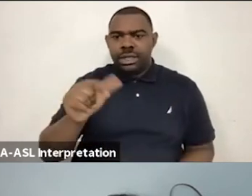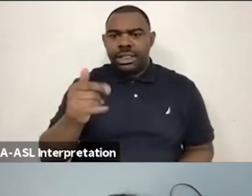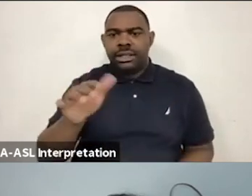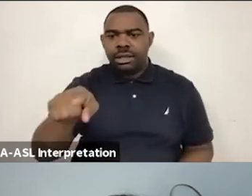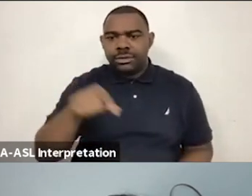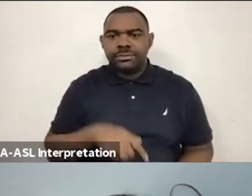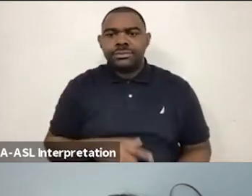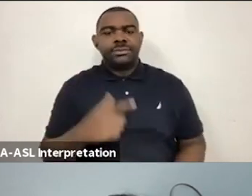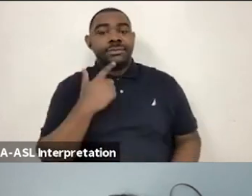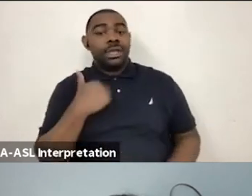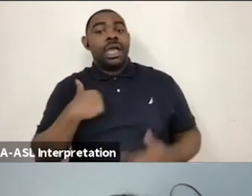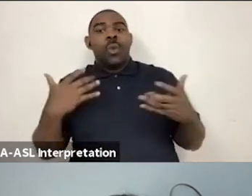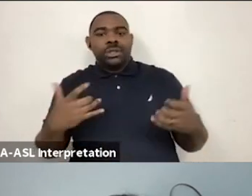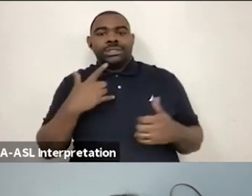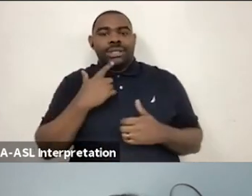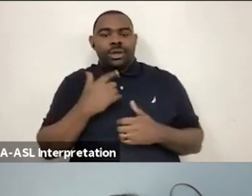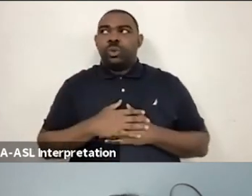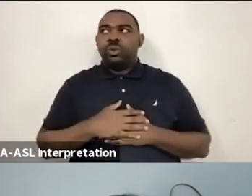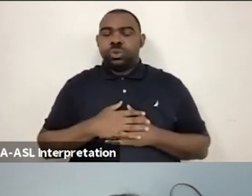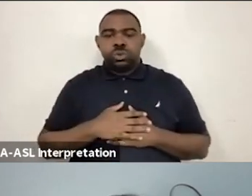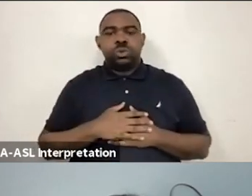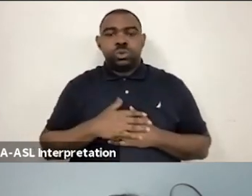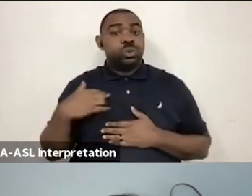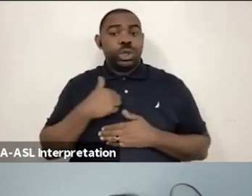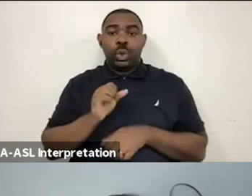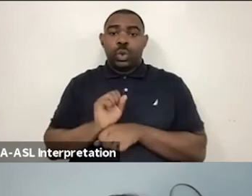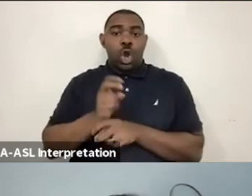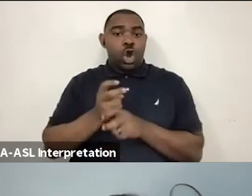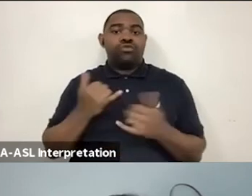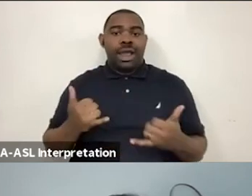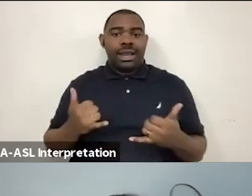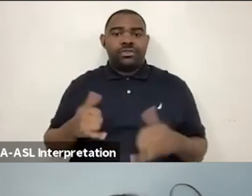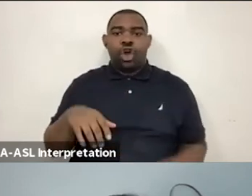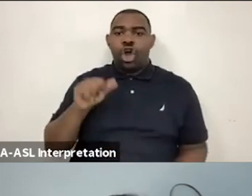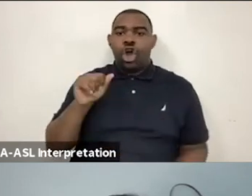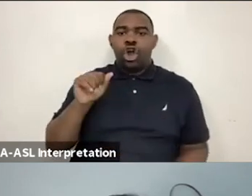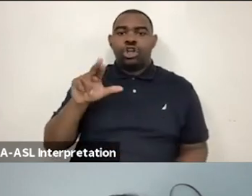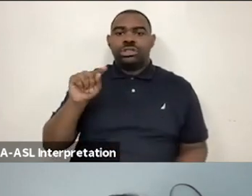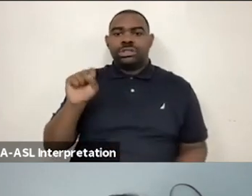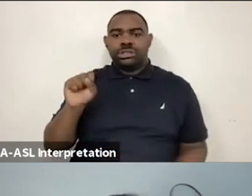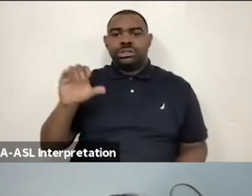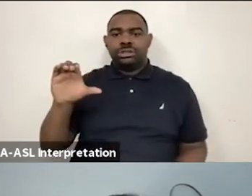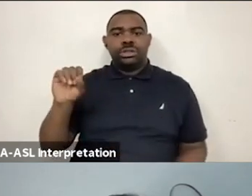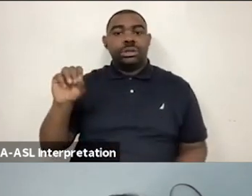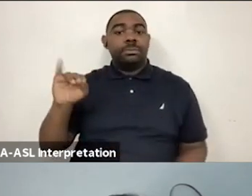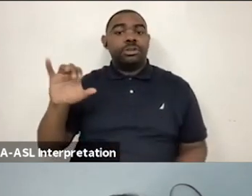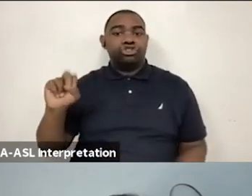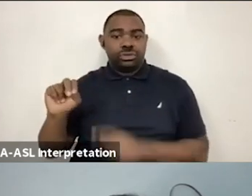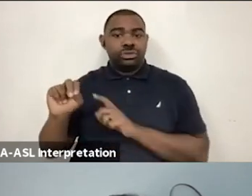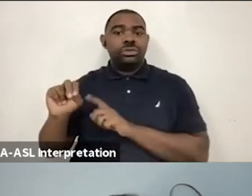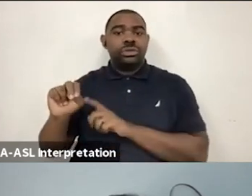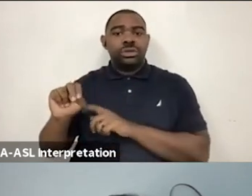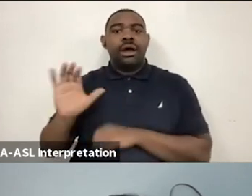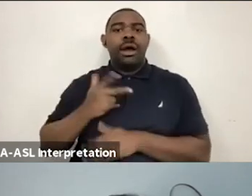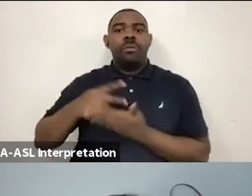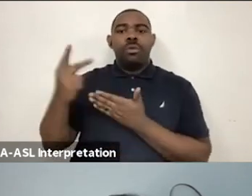last question. I just wanted to say that's one of the things that we're working really hard at the Arts Commission. Our